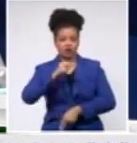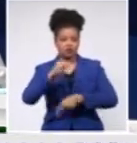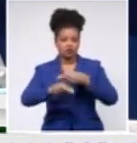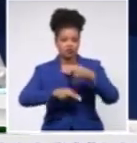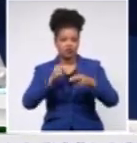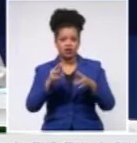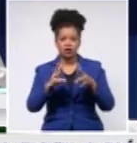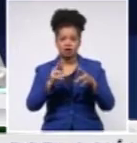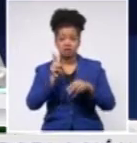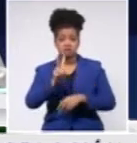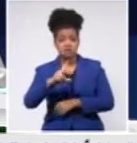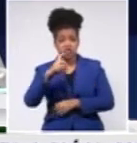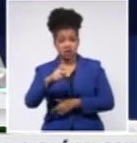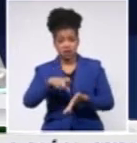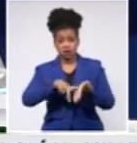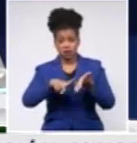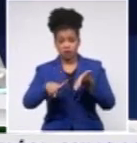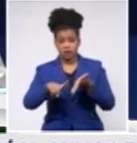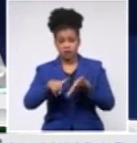900 in Havana's,